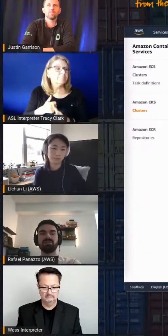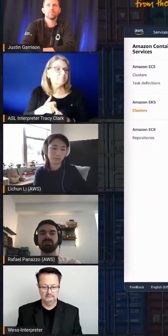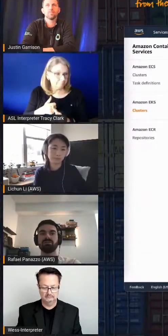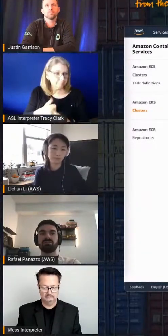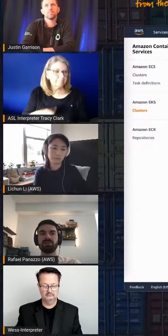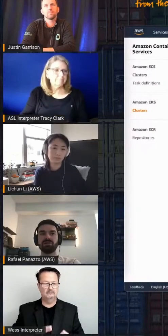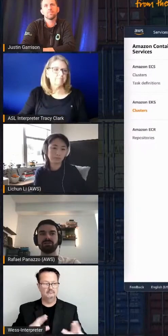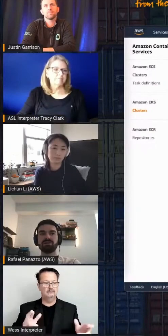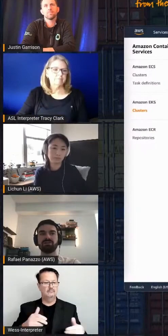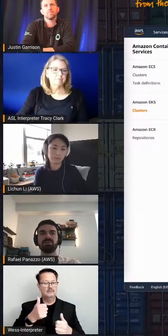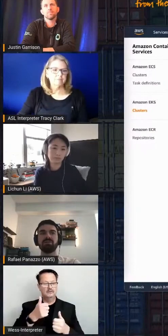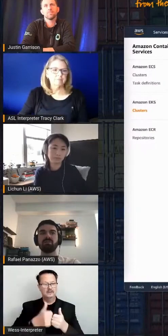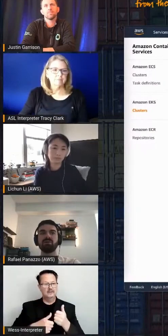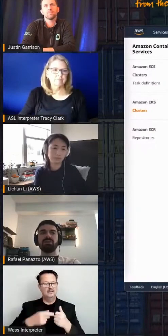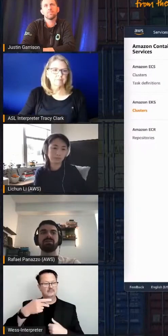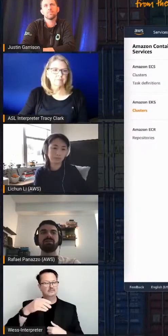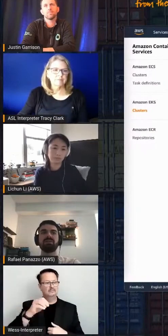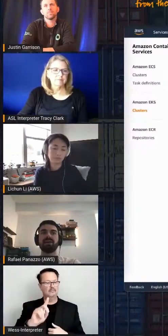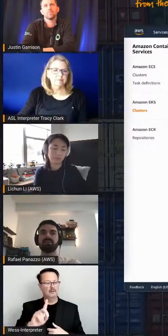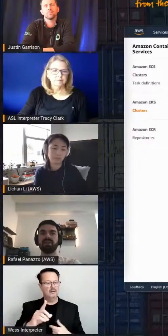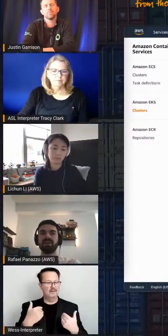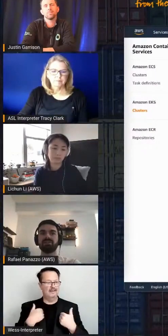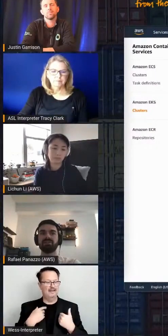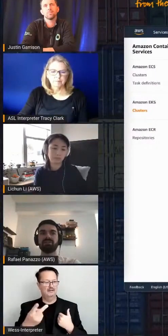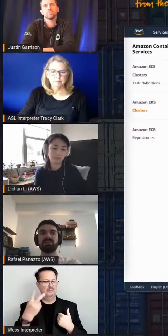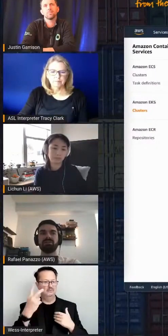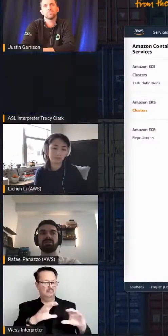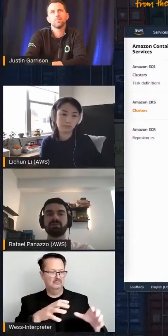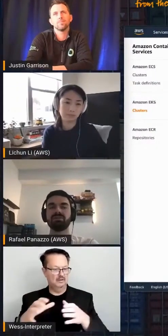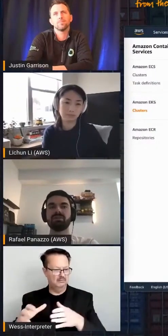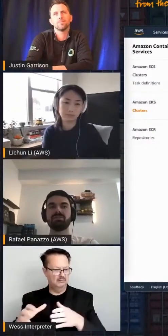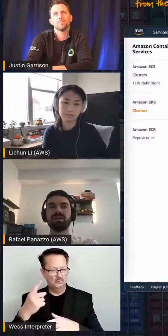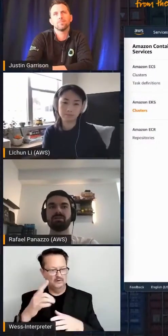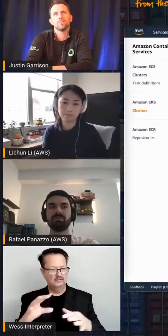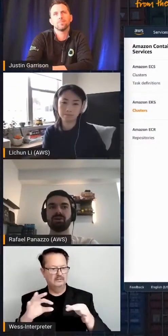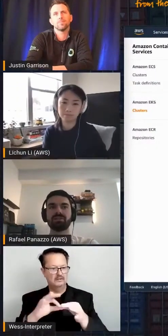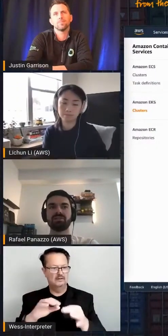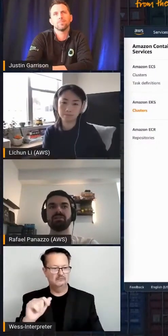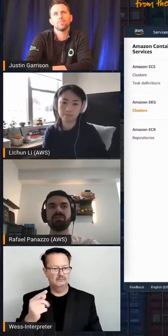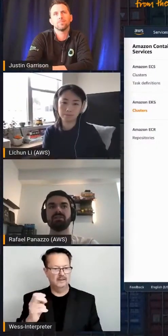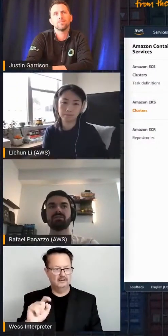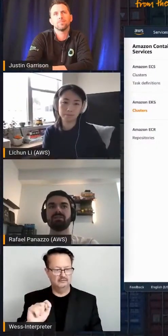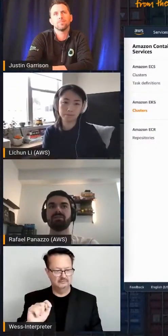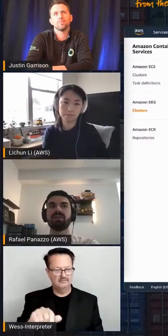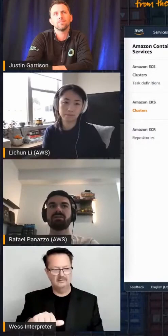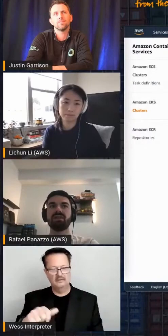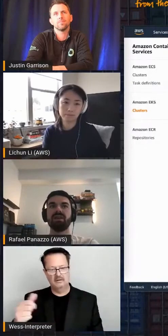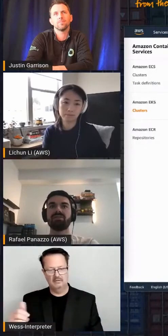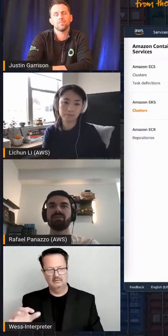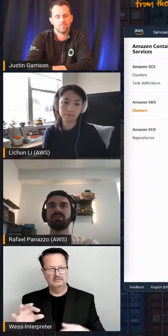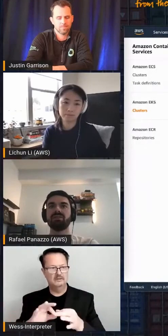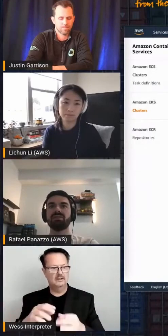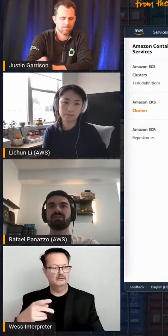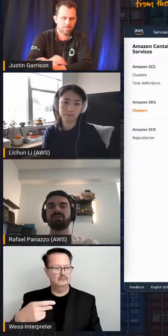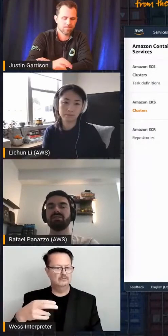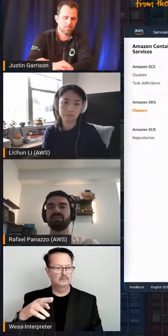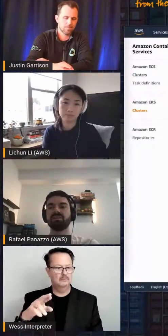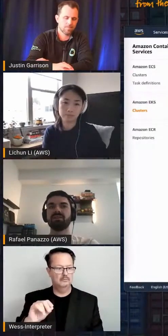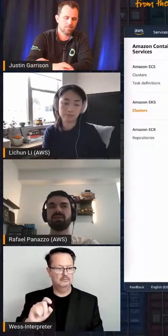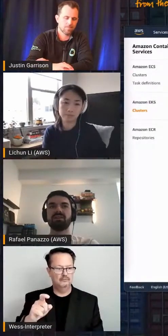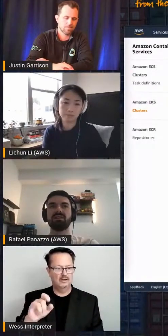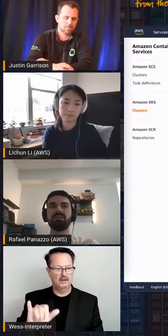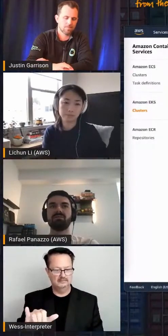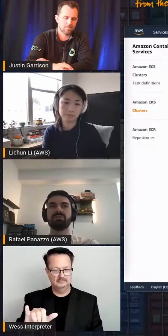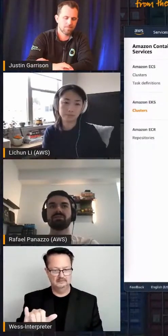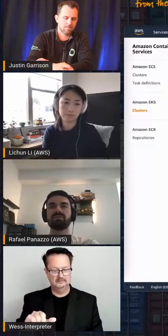pod contains 2 containers. One is the connector agent, and the other one is the connector proxy. So the connector agent is actually